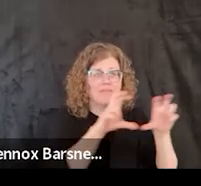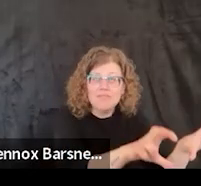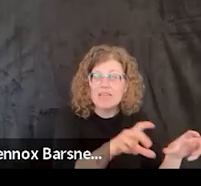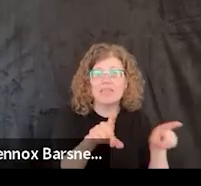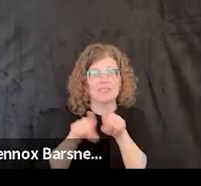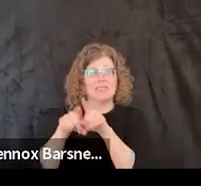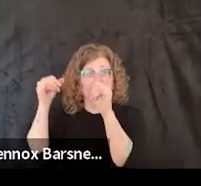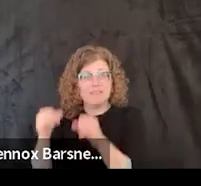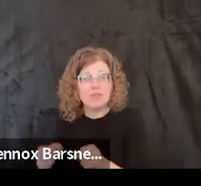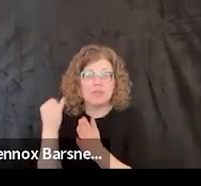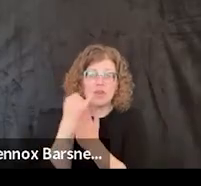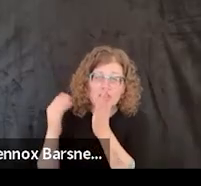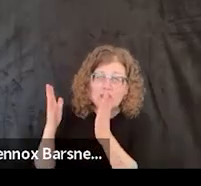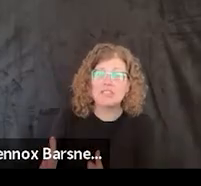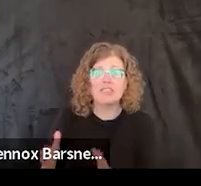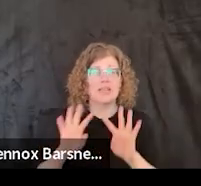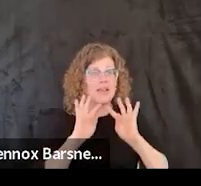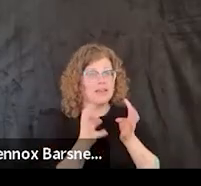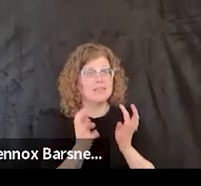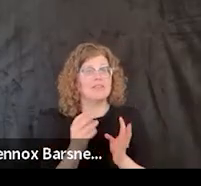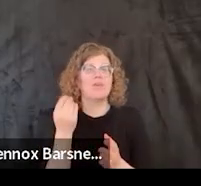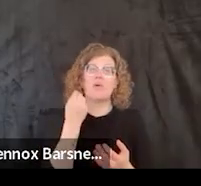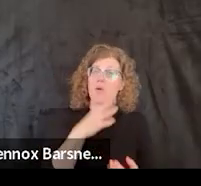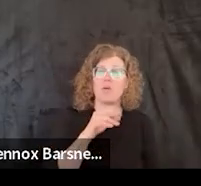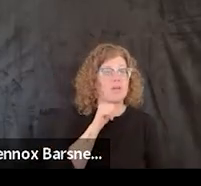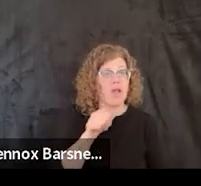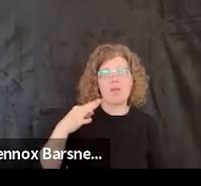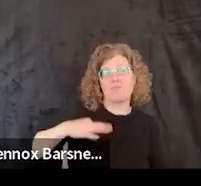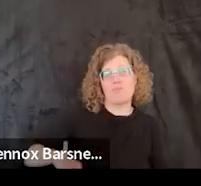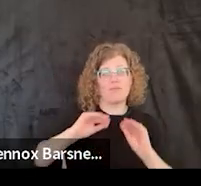and nonprofit arts organizations here in Calgary.